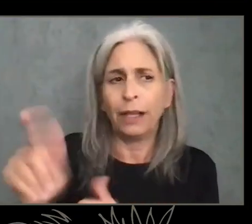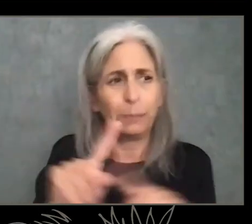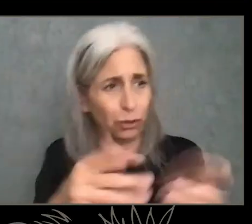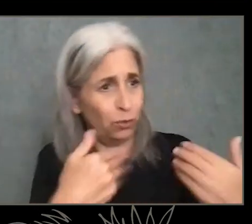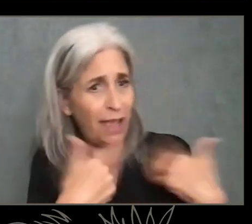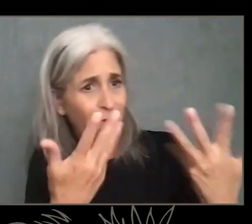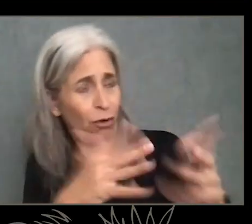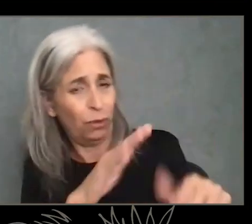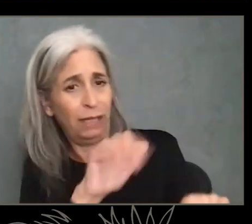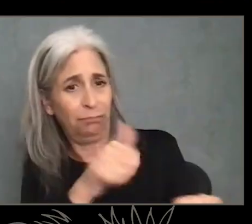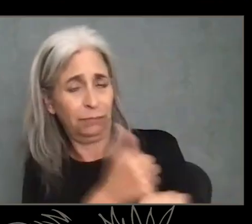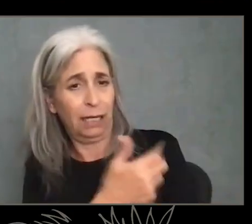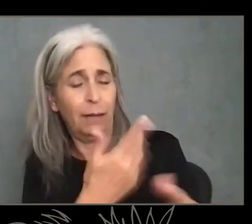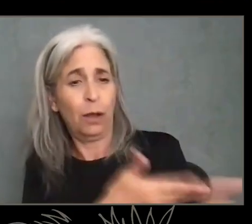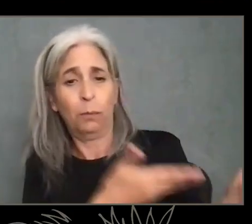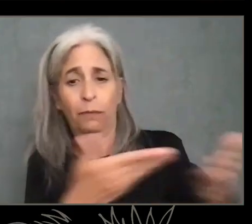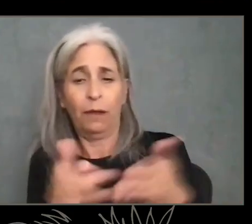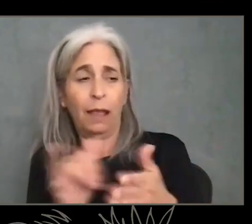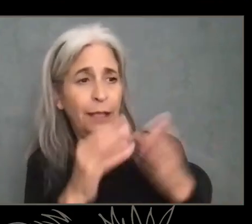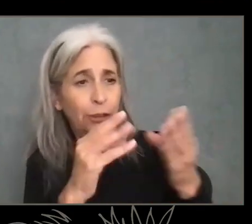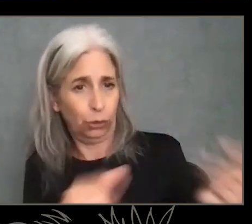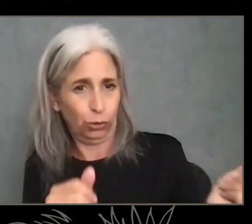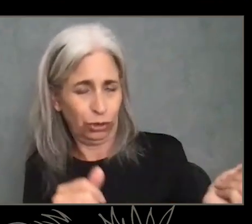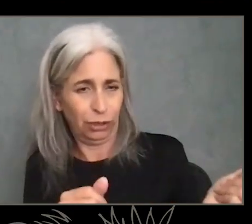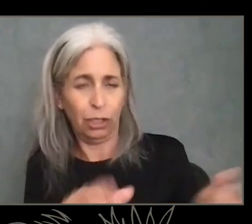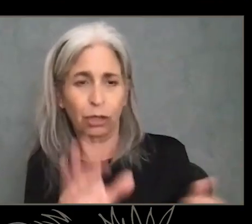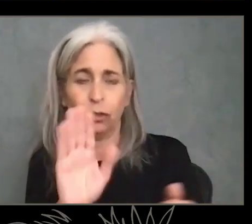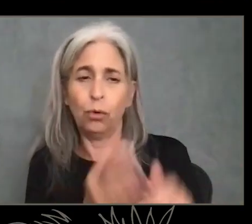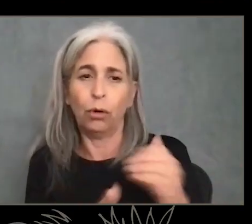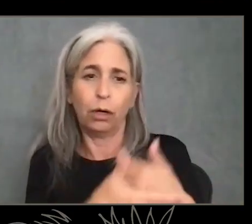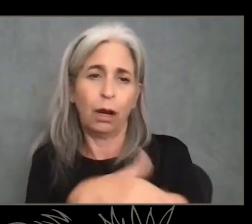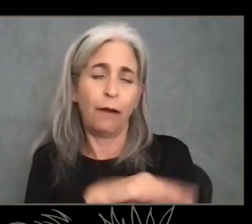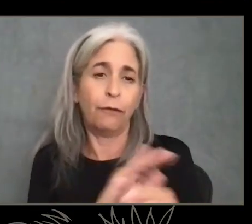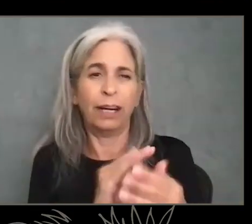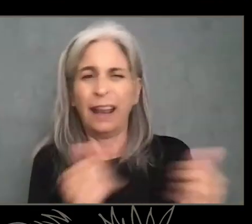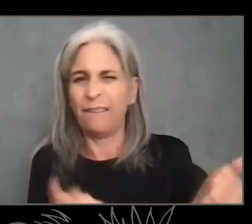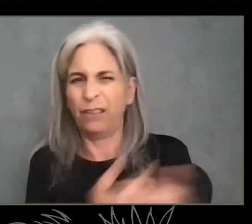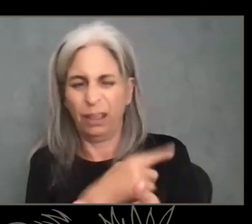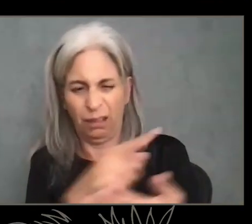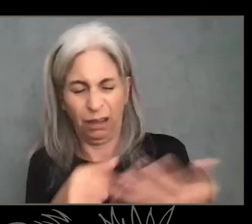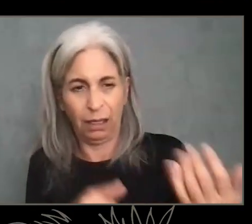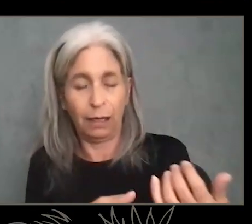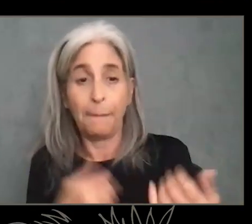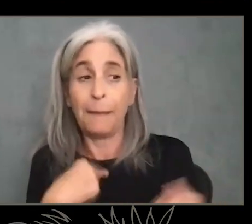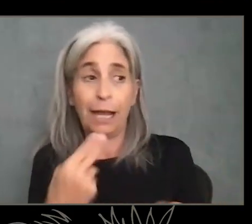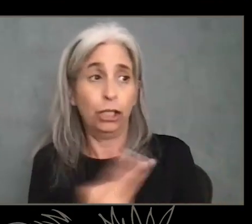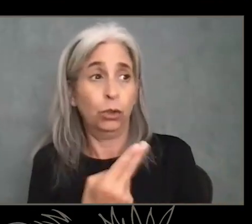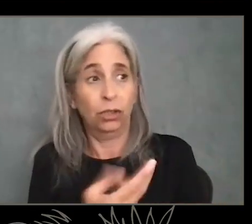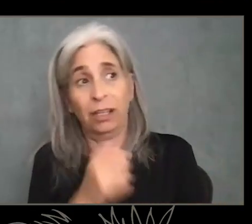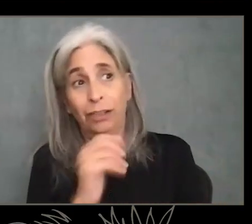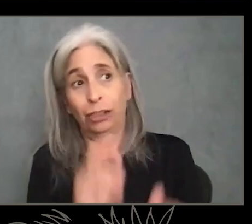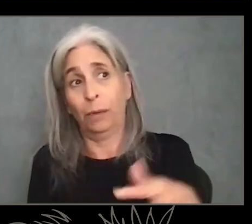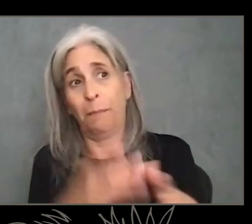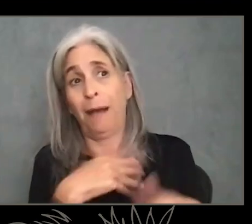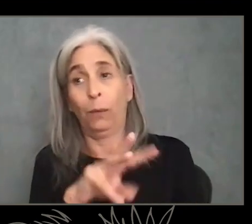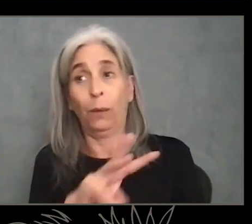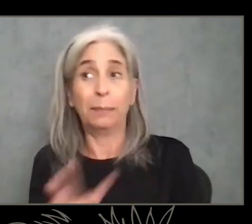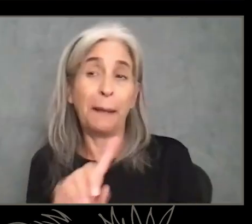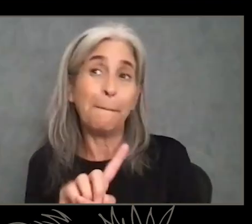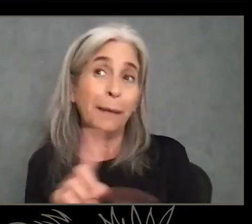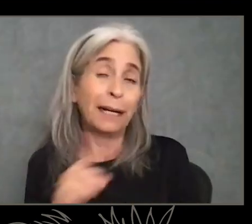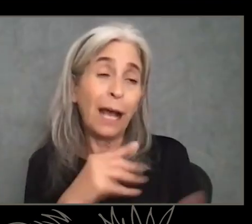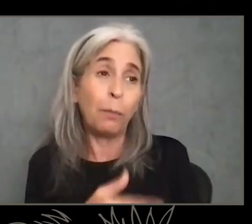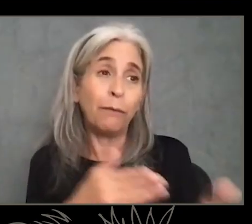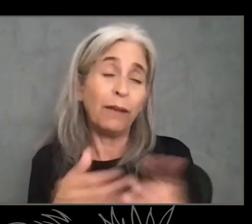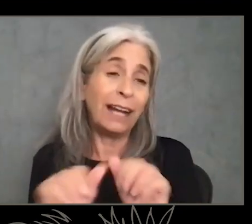an MCP server that would provide that solution. So you're covering your basis of, OK, my user might not going to come to my website, but I'm